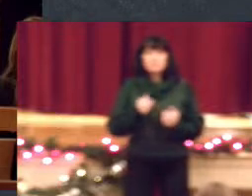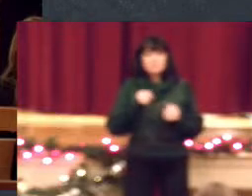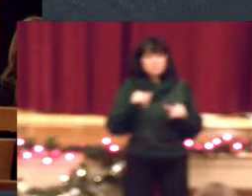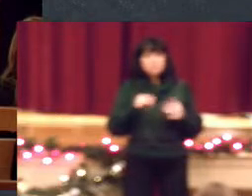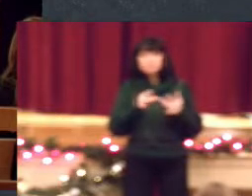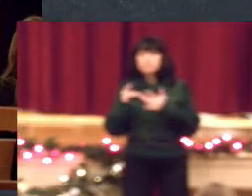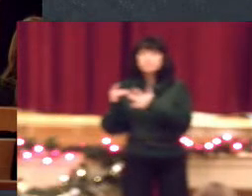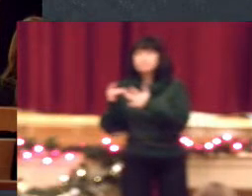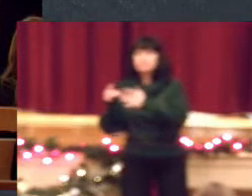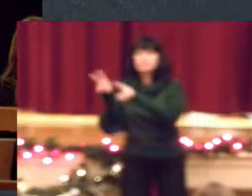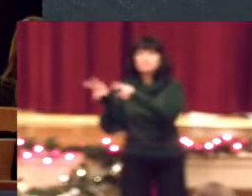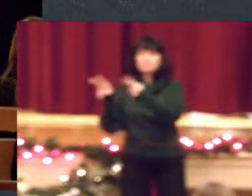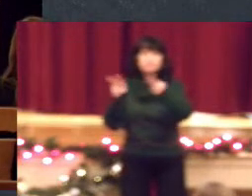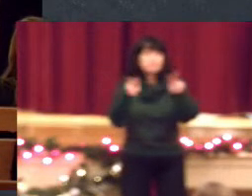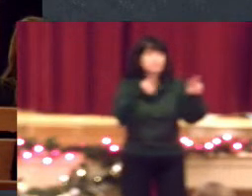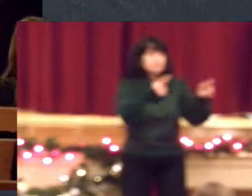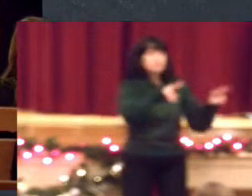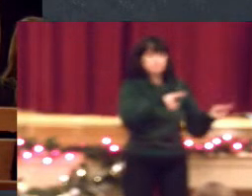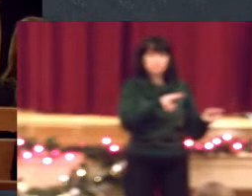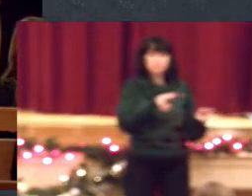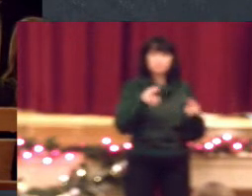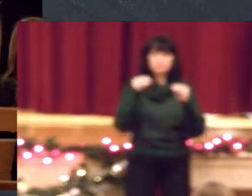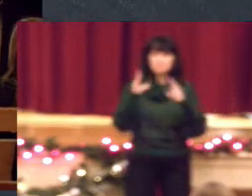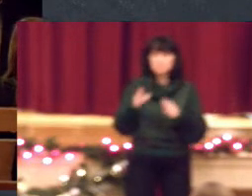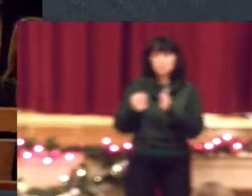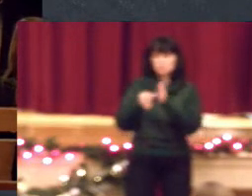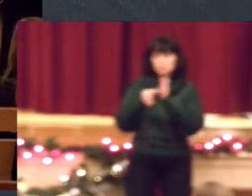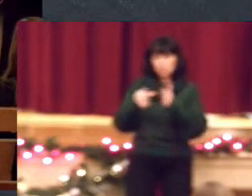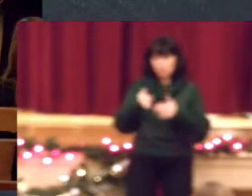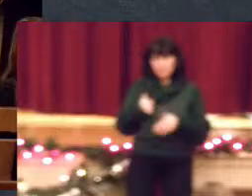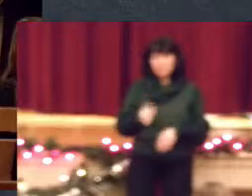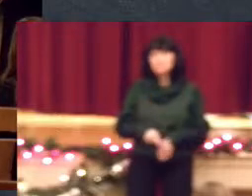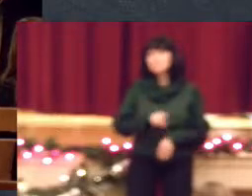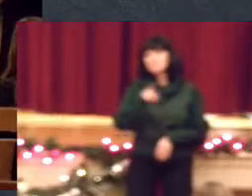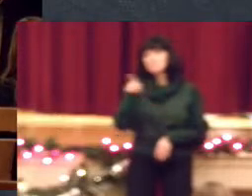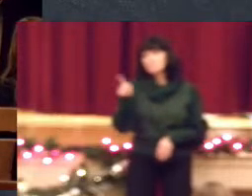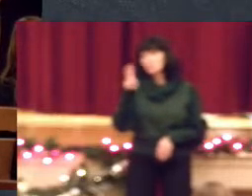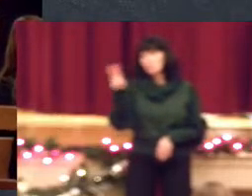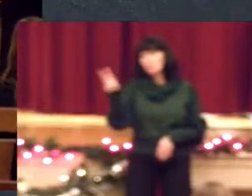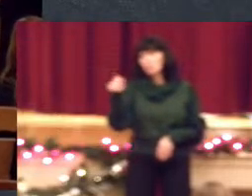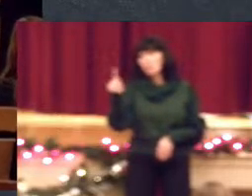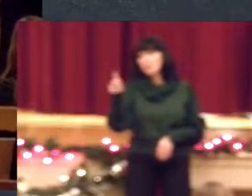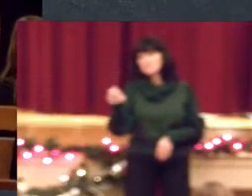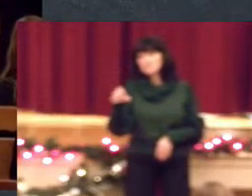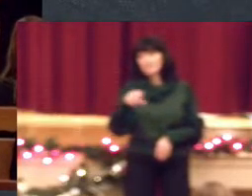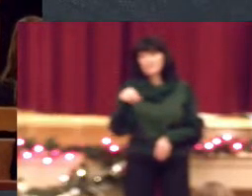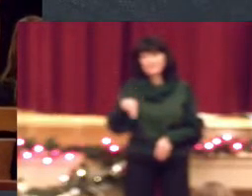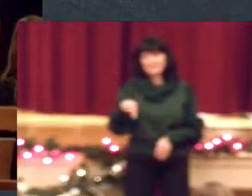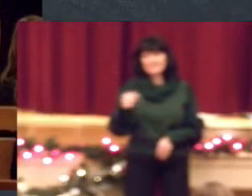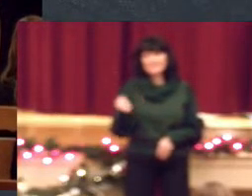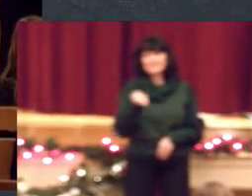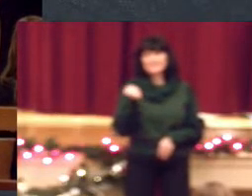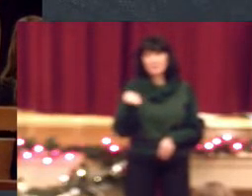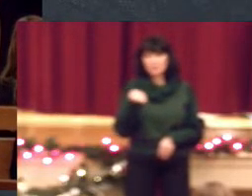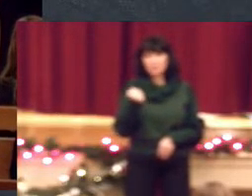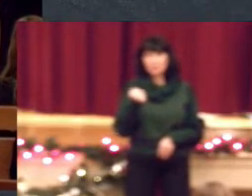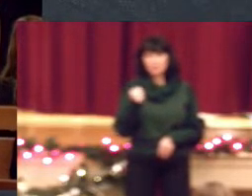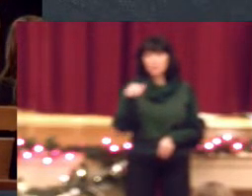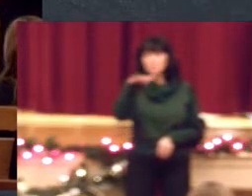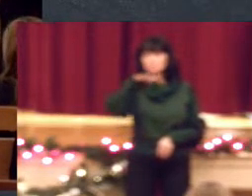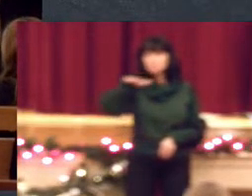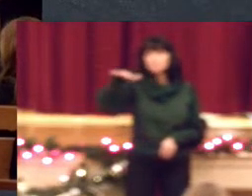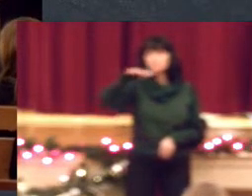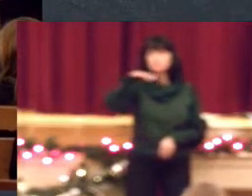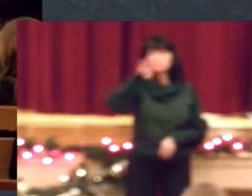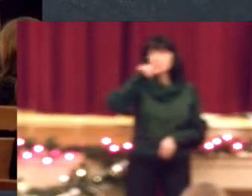also knocked doors in Hedgeville on the west side, and this Saturday around Bancroft on the